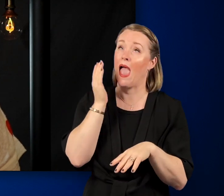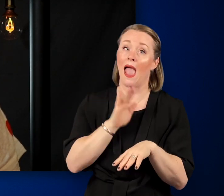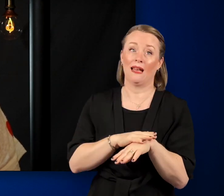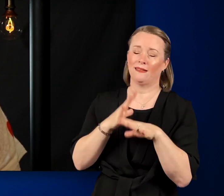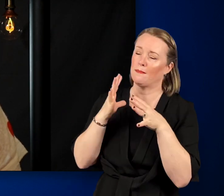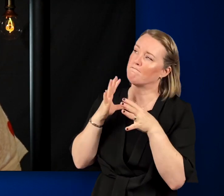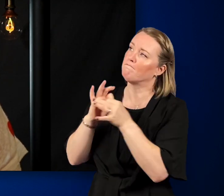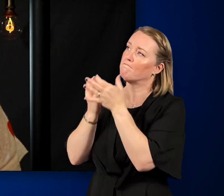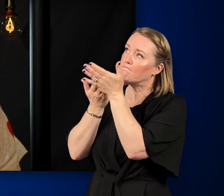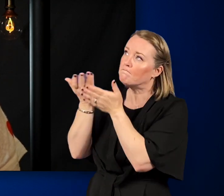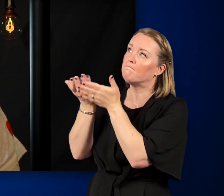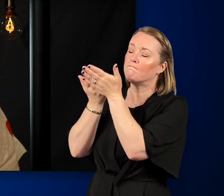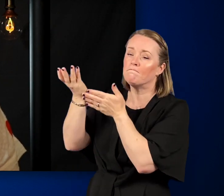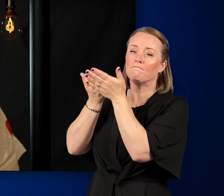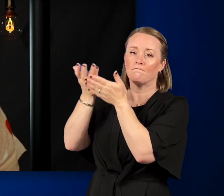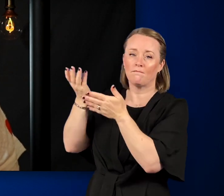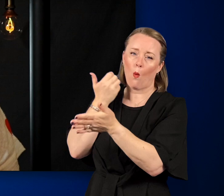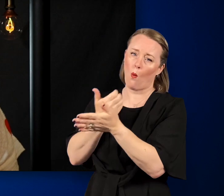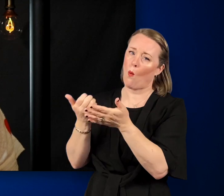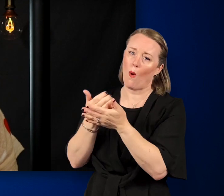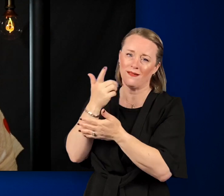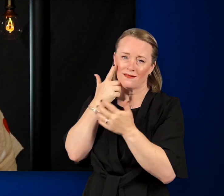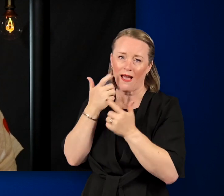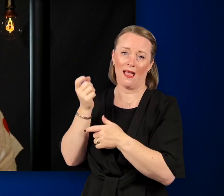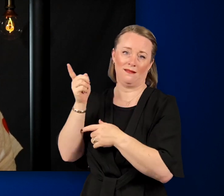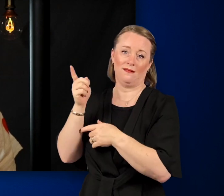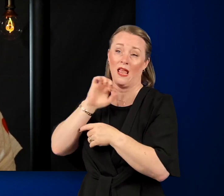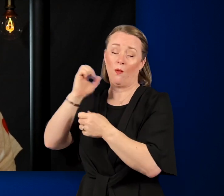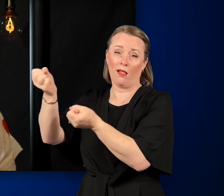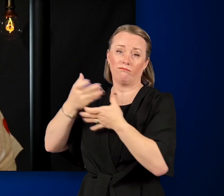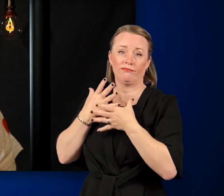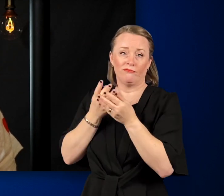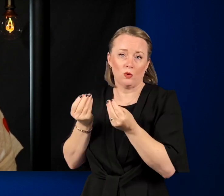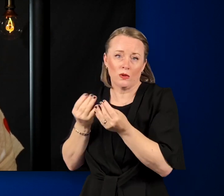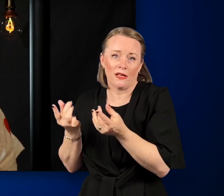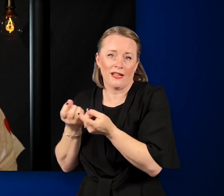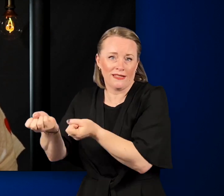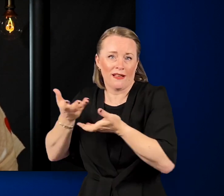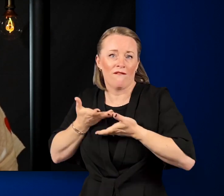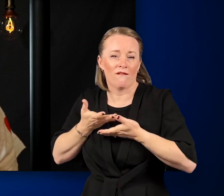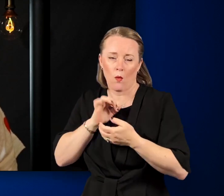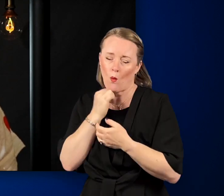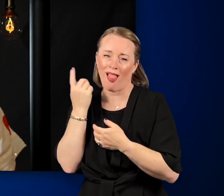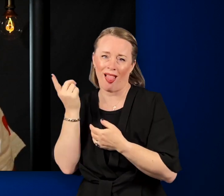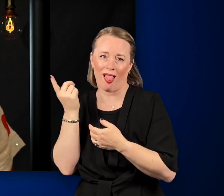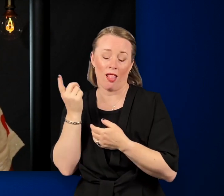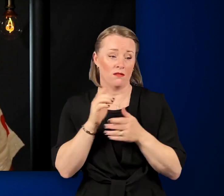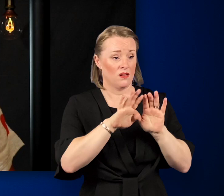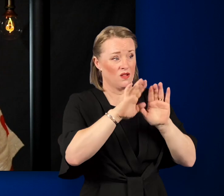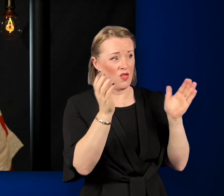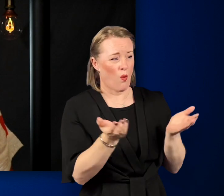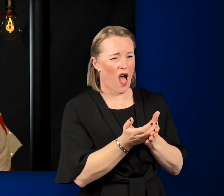and I always have the resources you need. In a pretty busy and self-serving world, we can hug